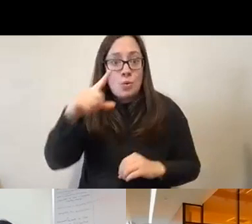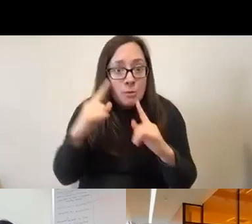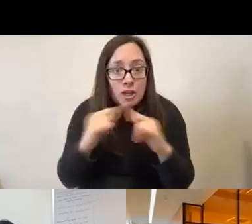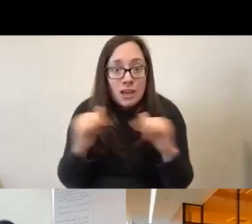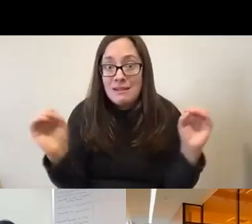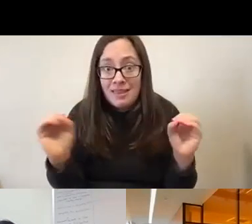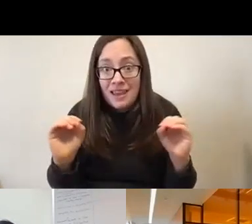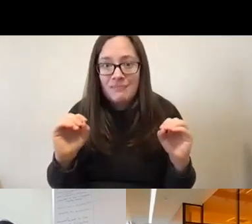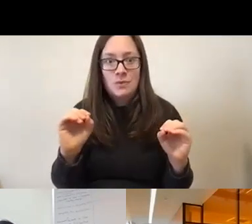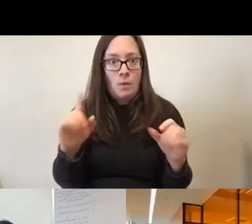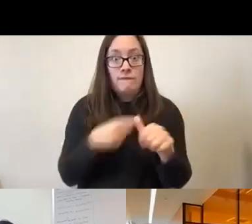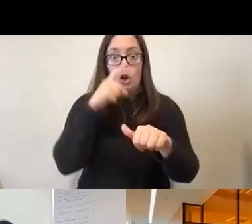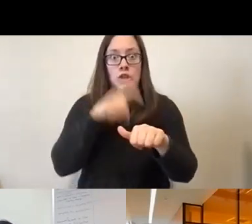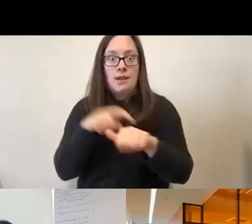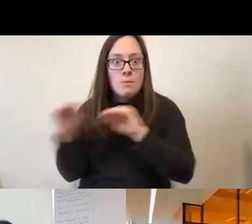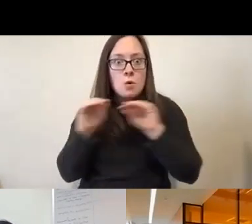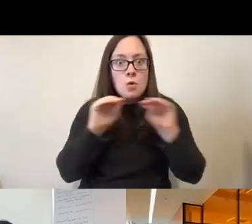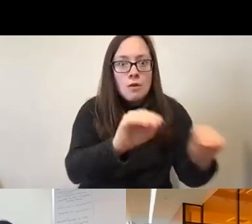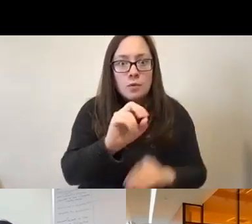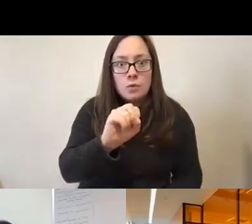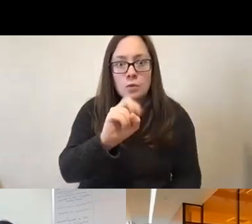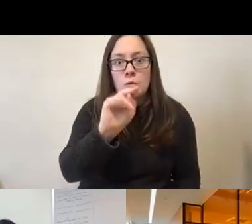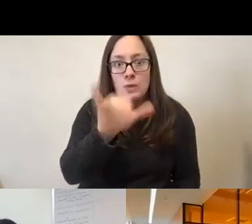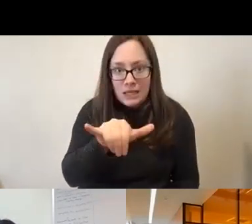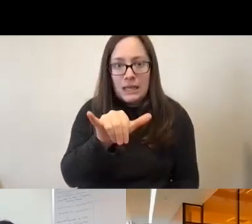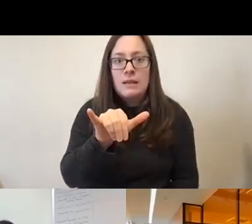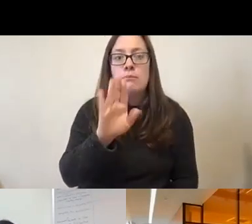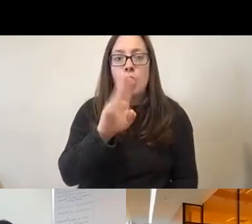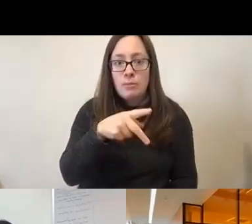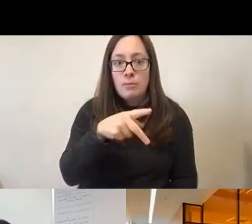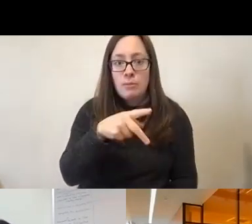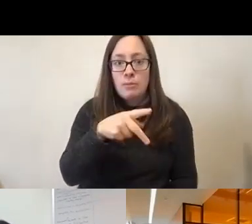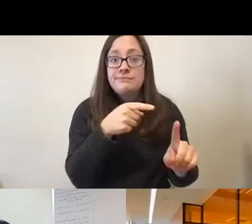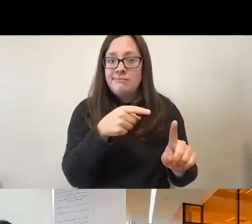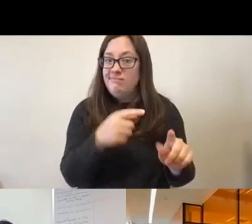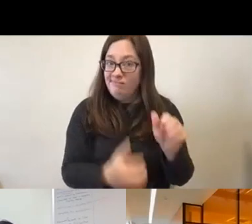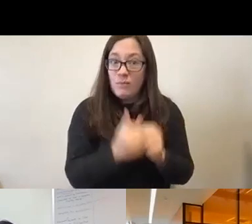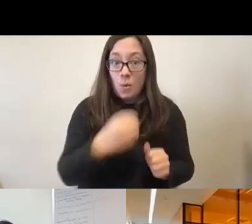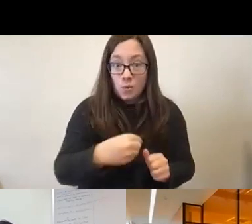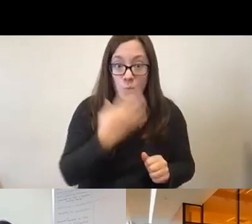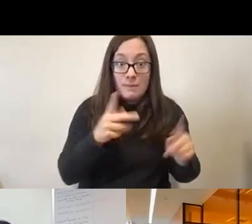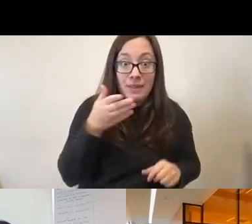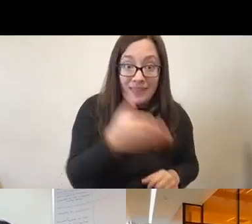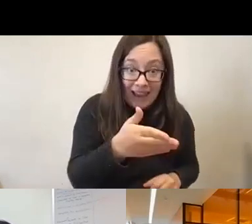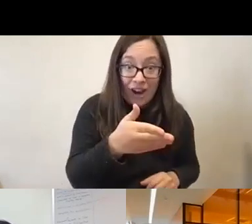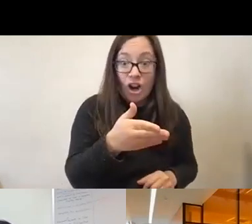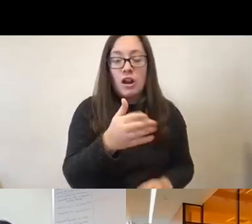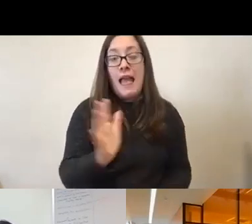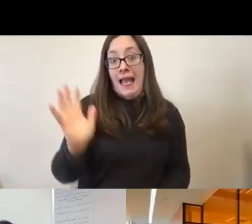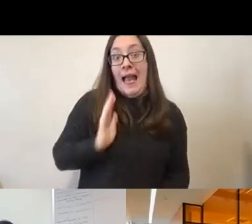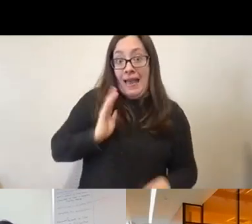was also, attending a predominantly white institution, and I was one of the then 3%